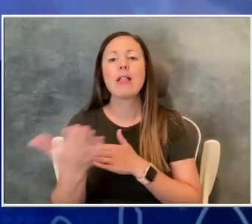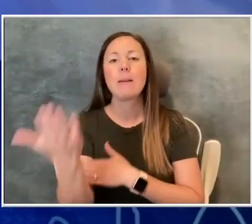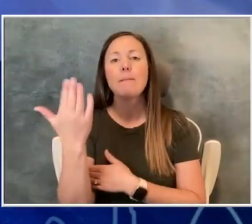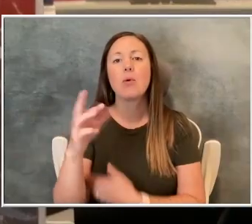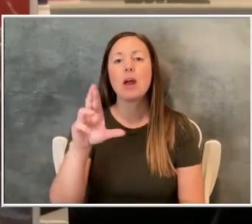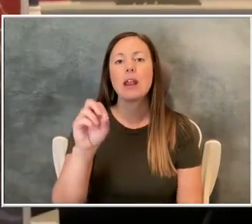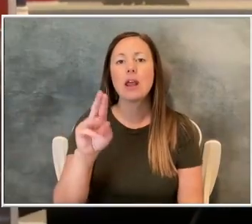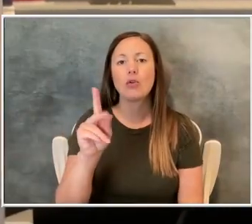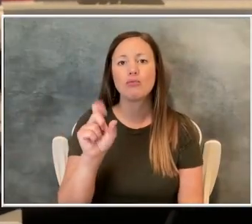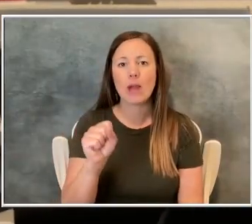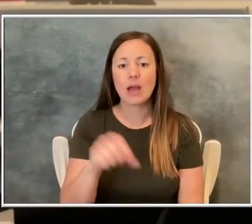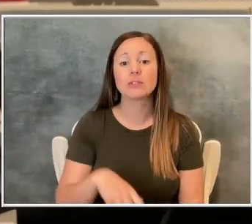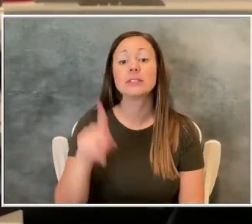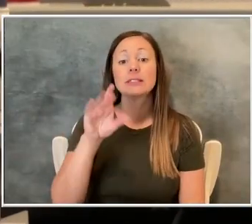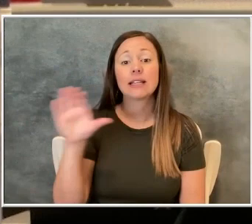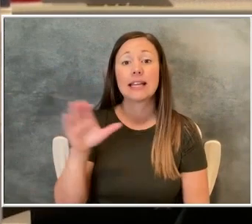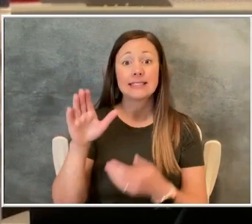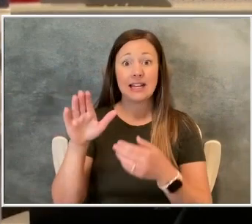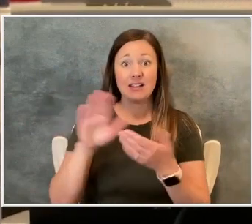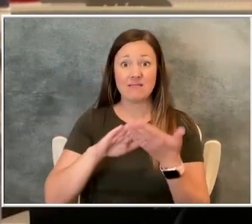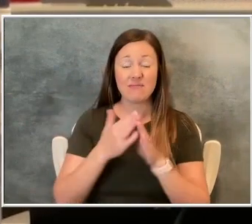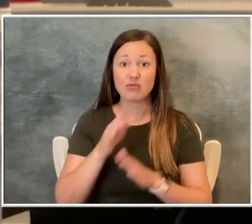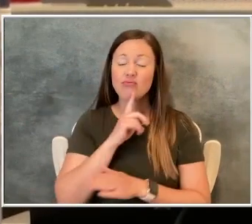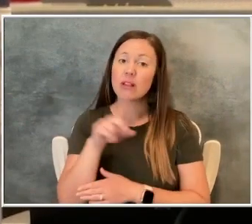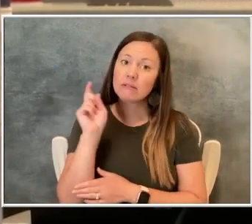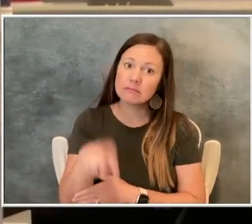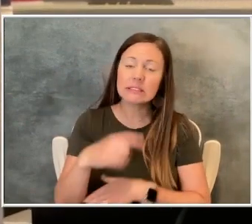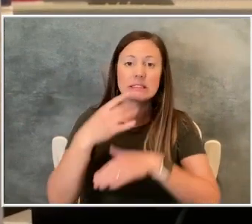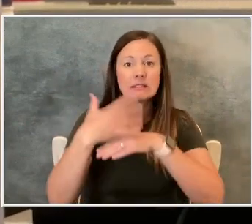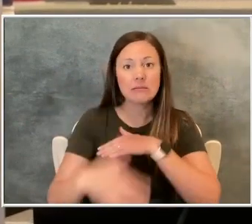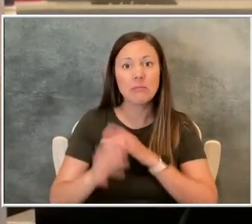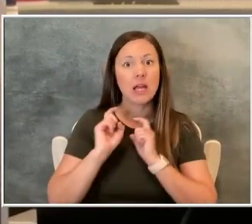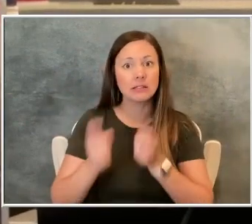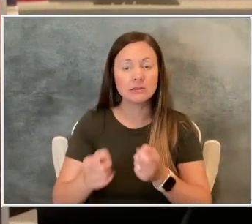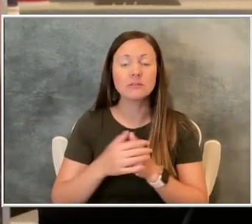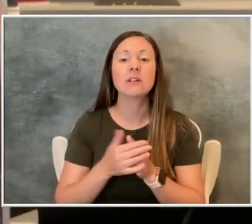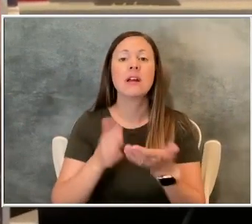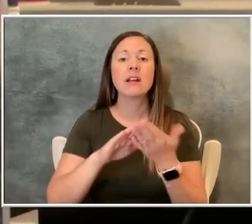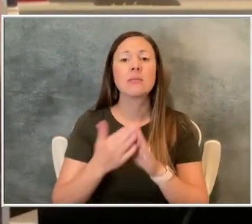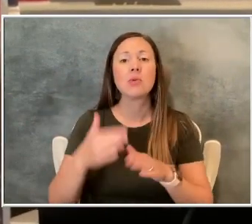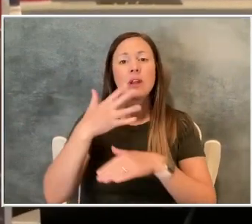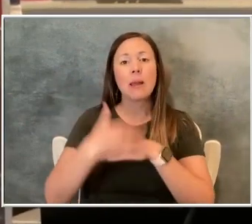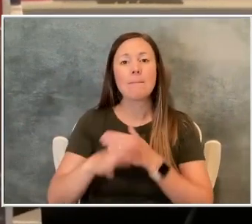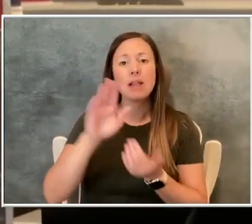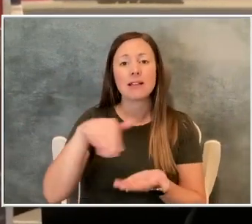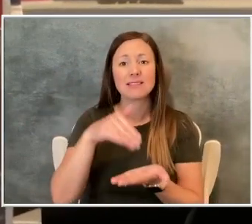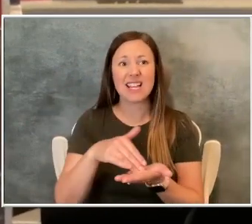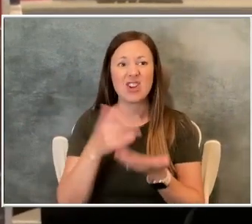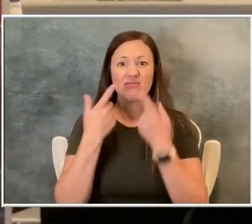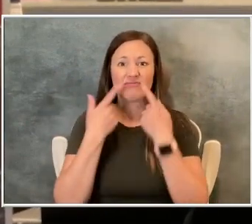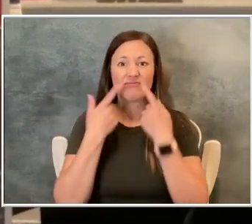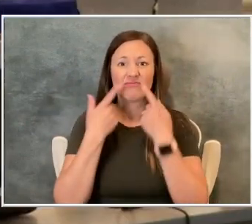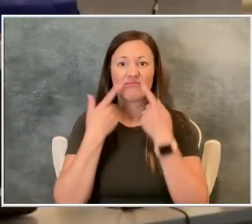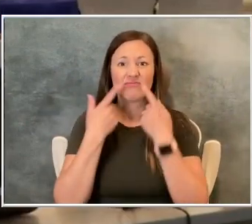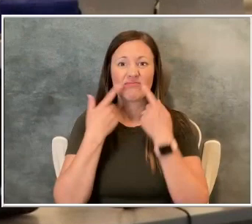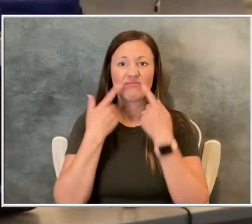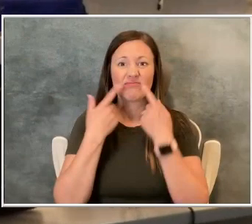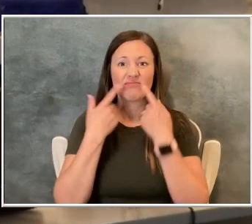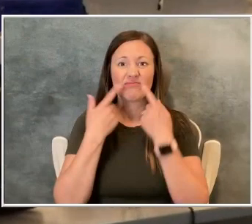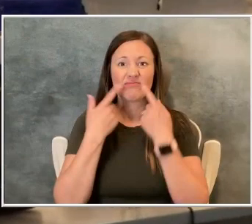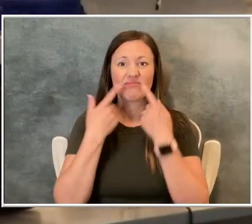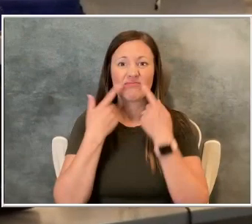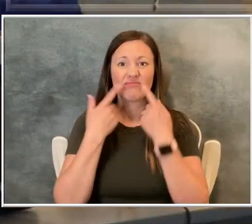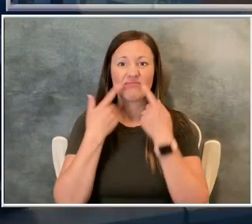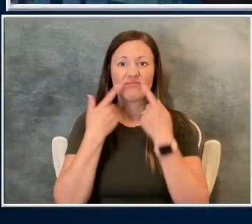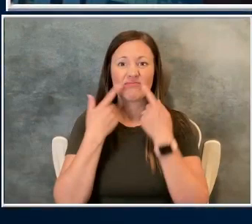Kansas City Metro is in desperate need of blood donors. Community Blood Center declared a blood emergency yesterday due to low supply.